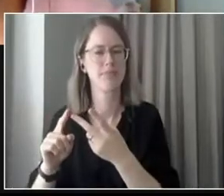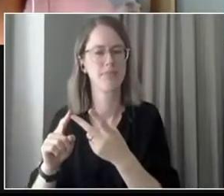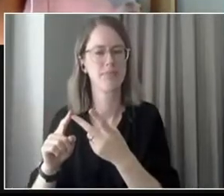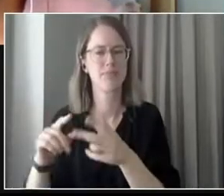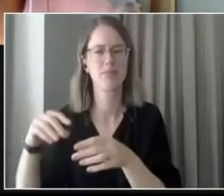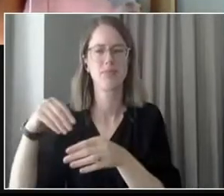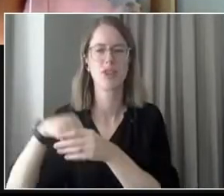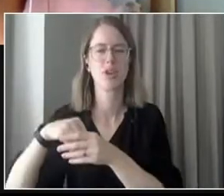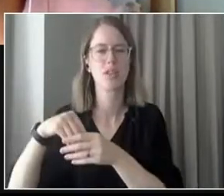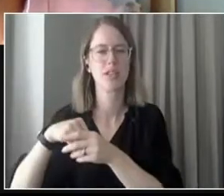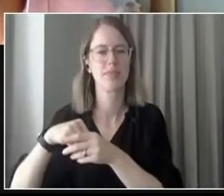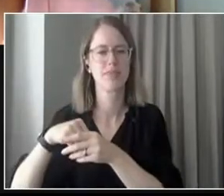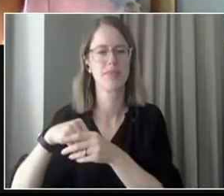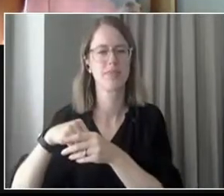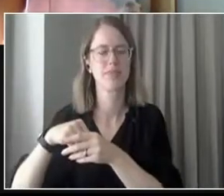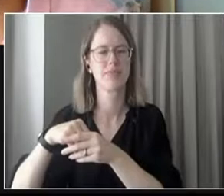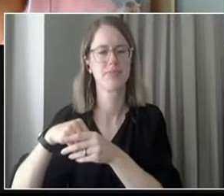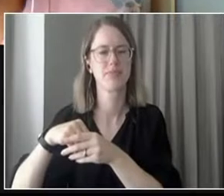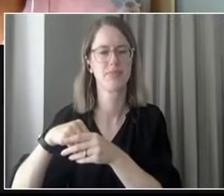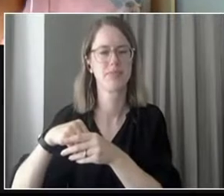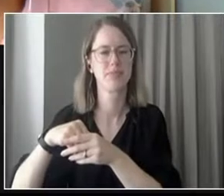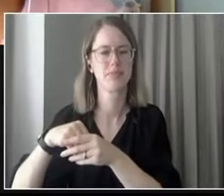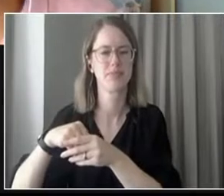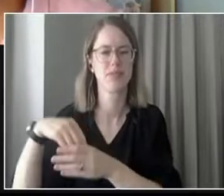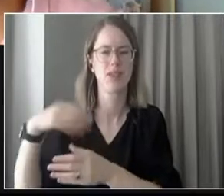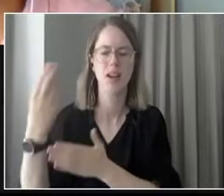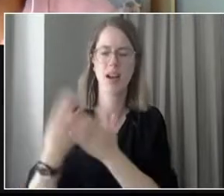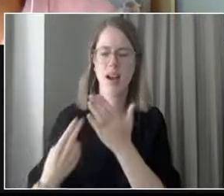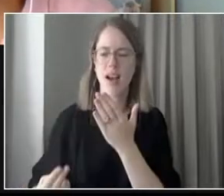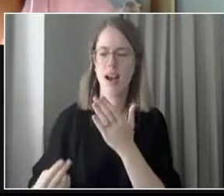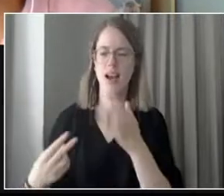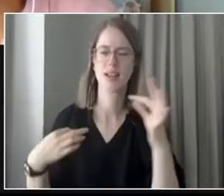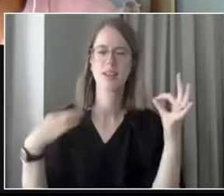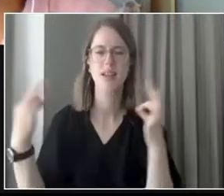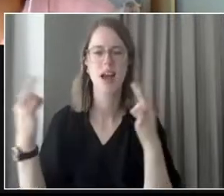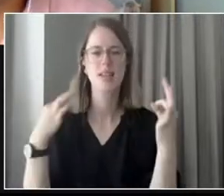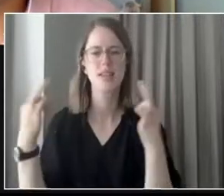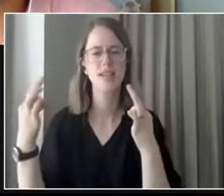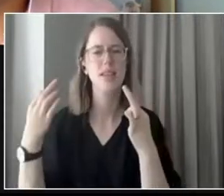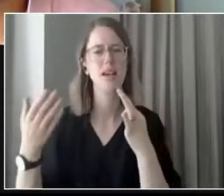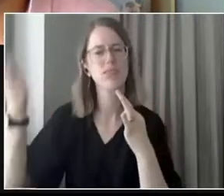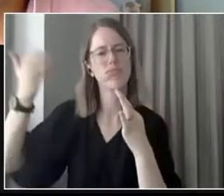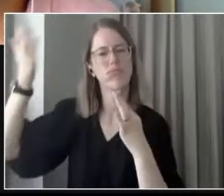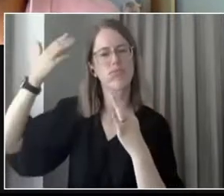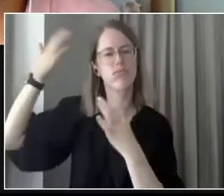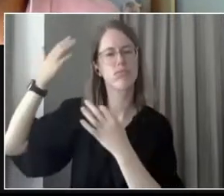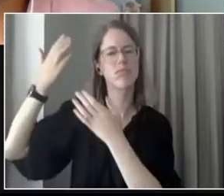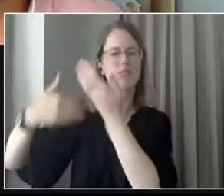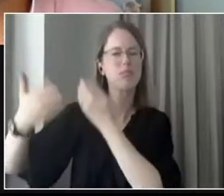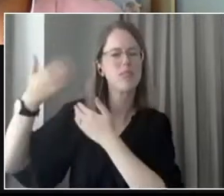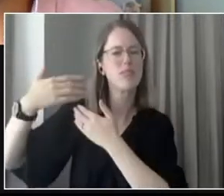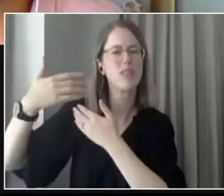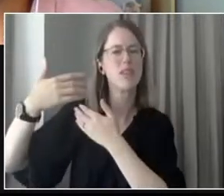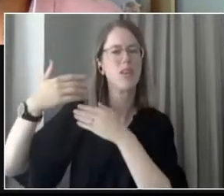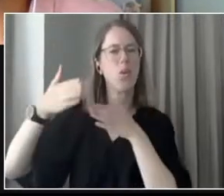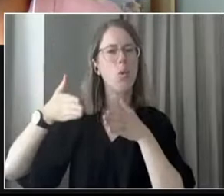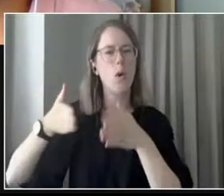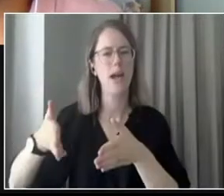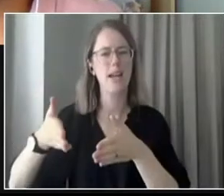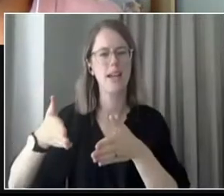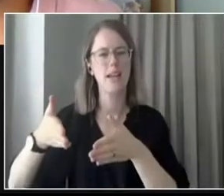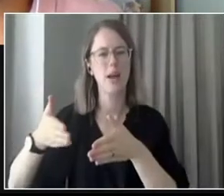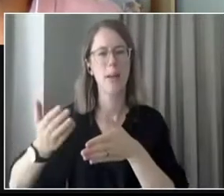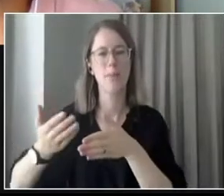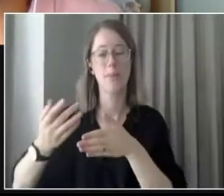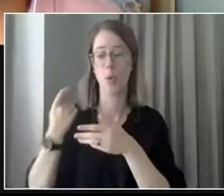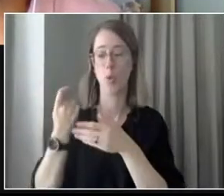is art forms and dance forms and music forms that are that were in danger of being